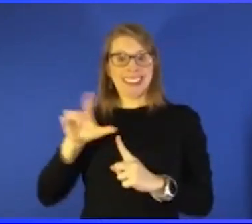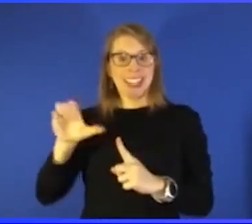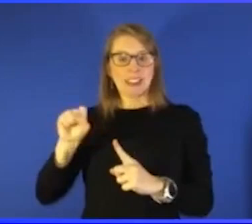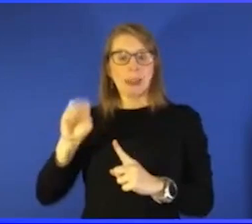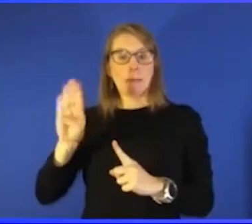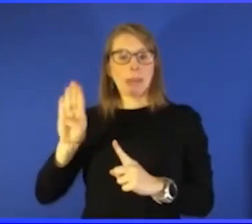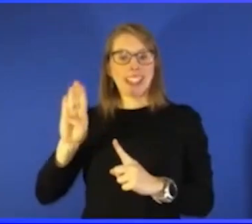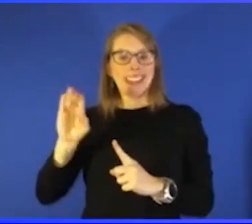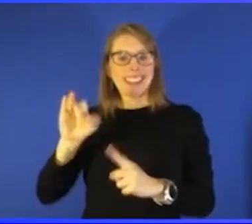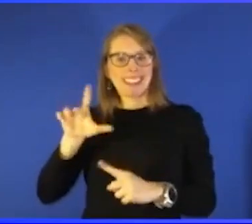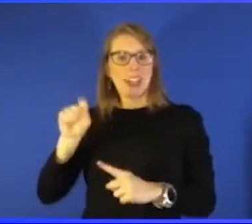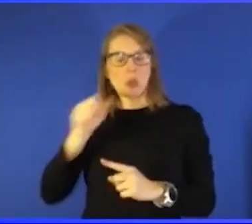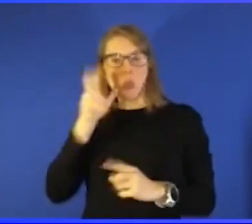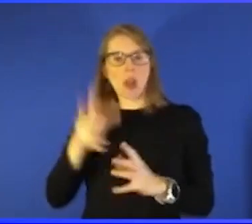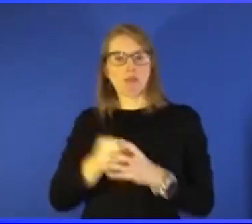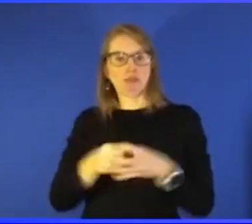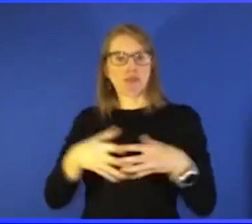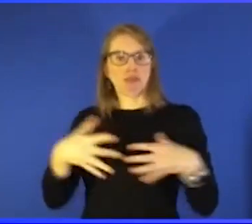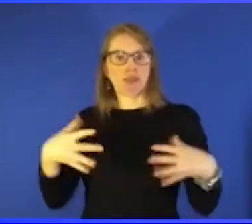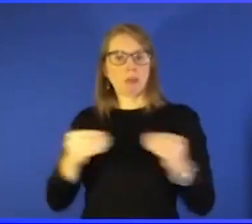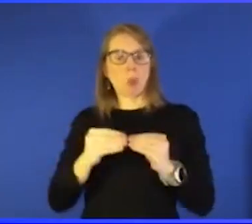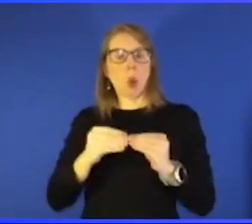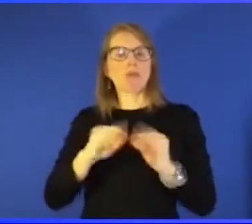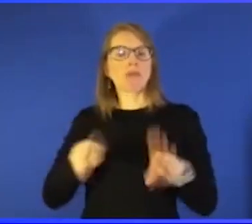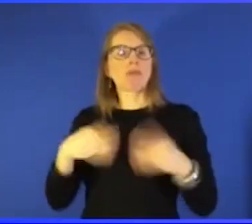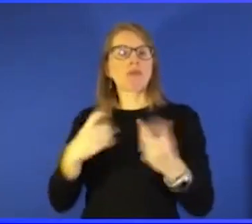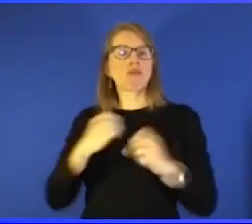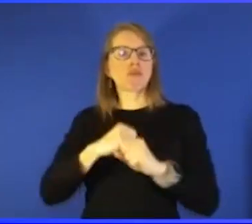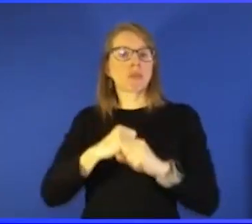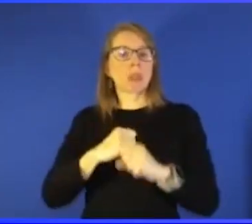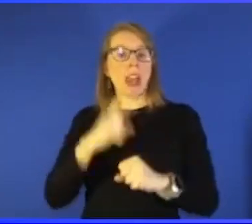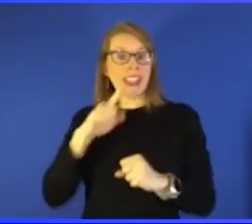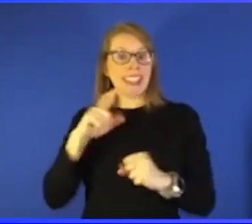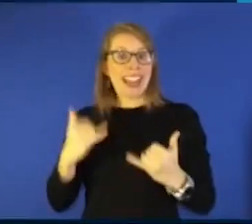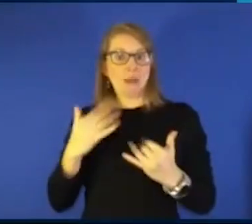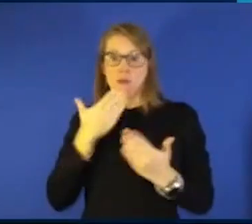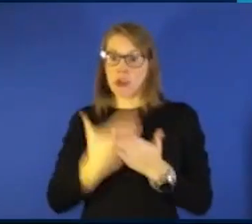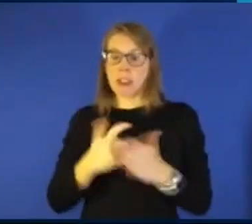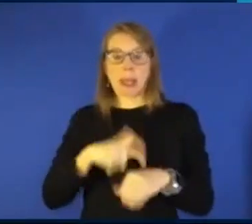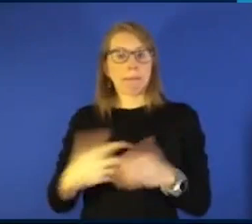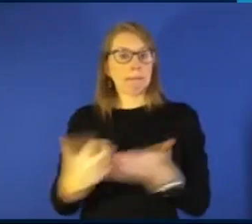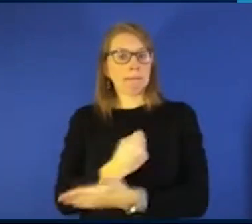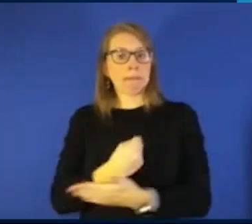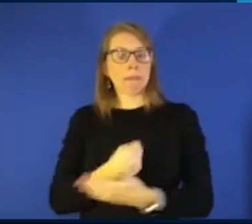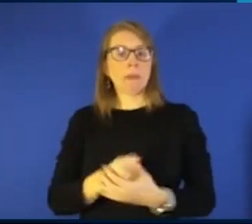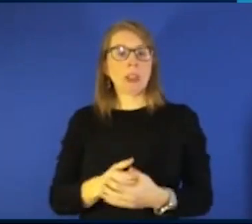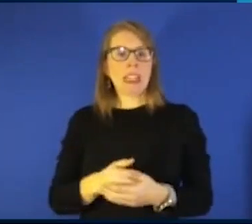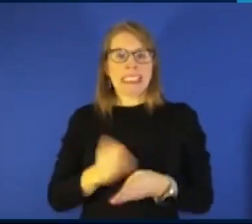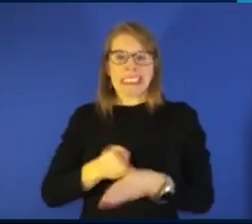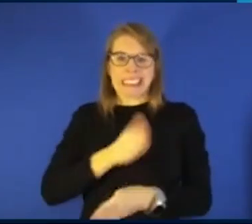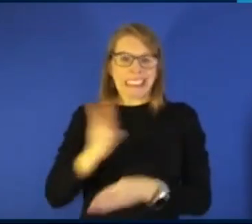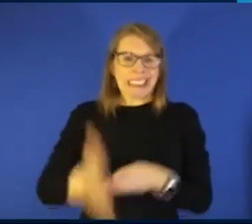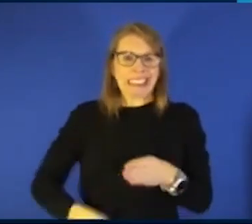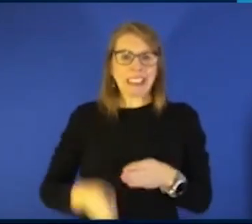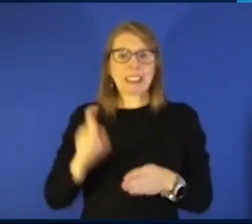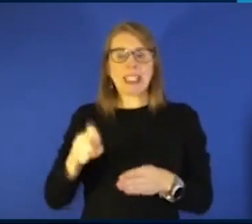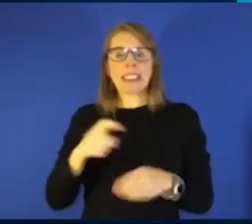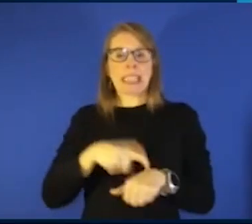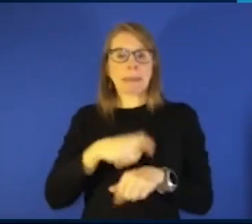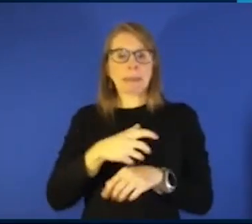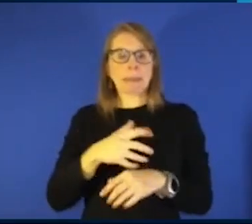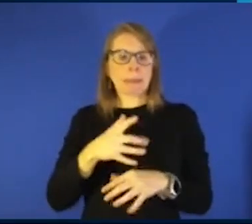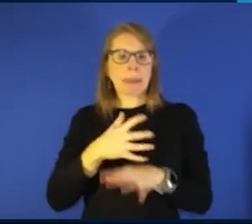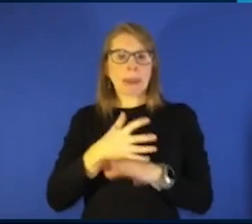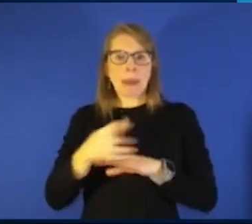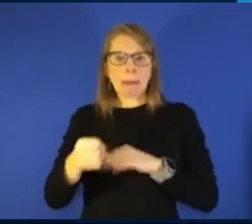expand even more to provide you that protection. So I think now would be a good time to get it. We're going to have to wrap things up because we're running out of time. However, again,